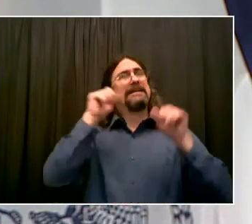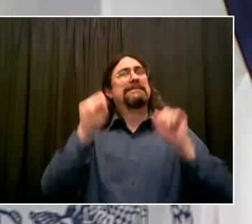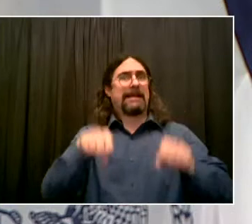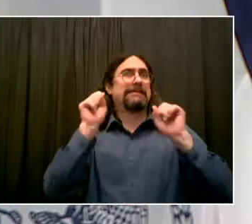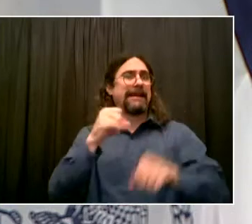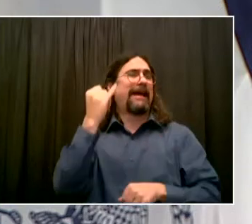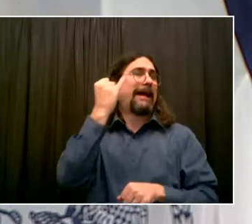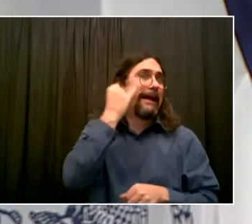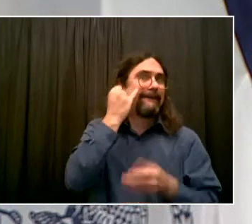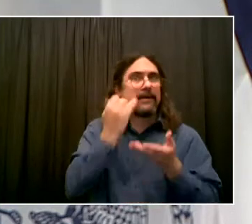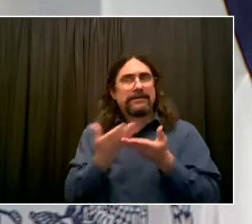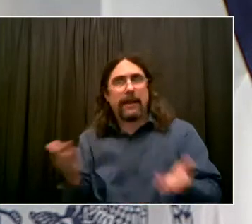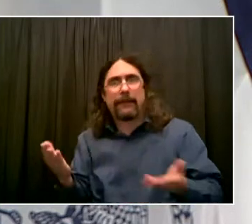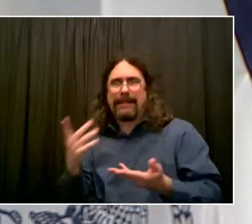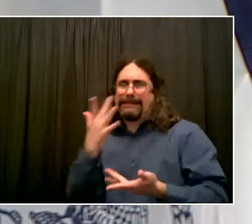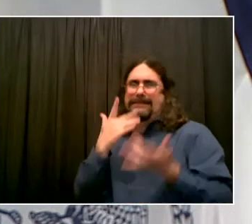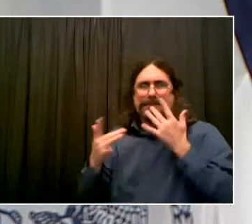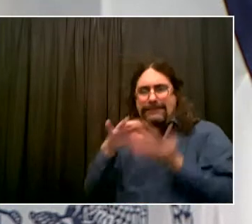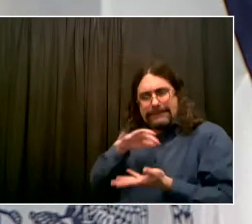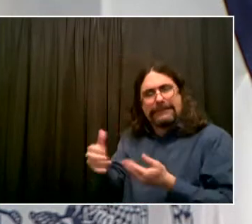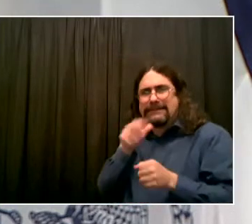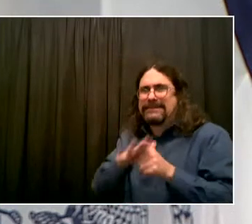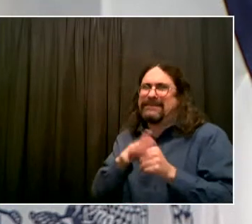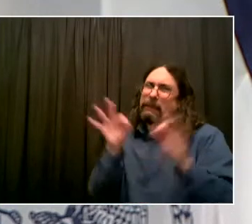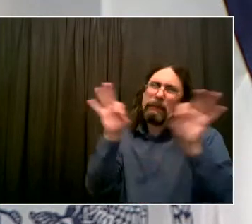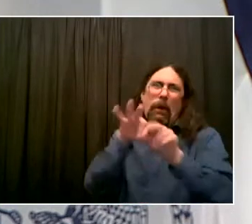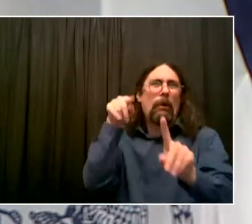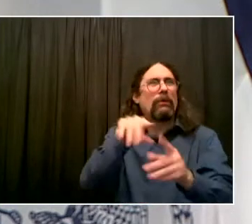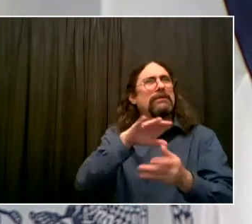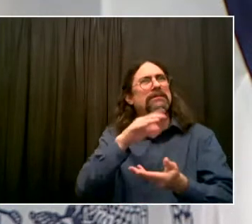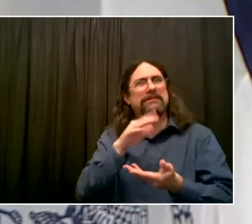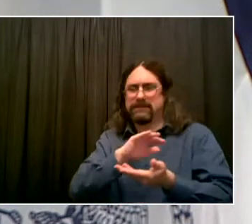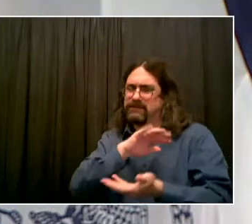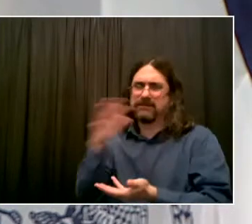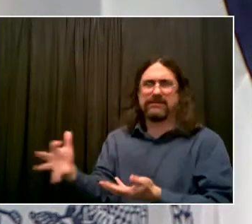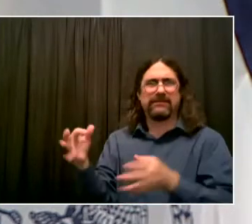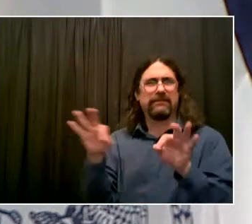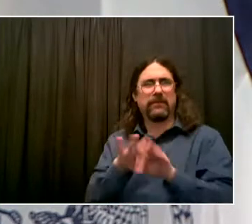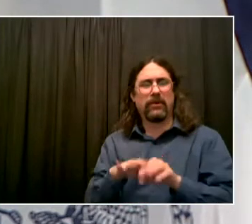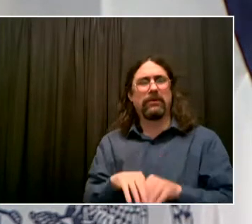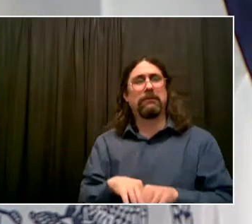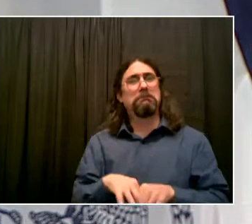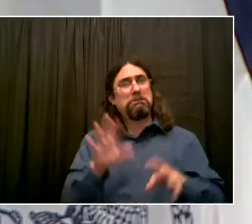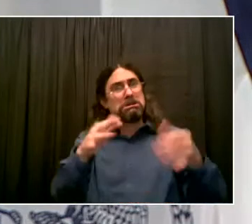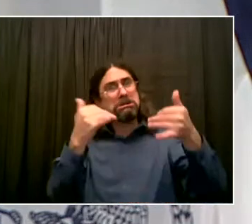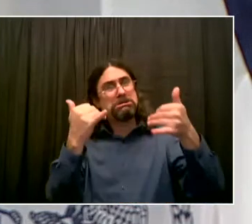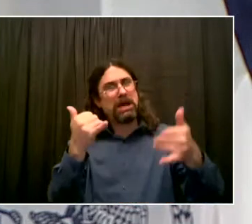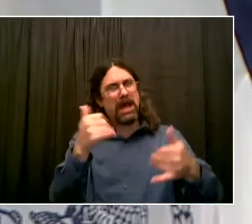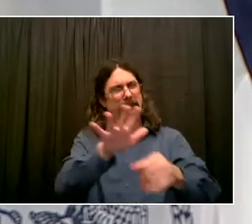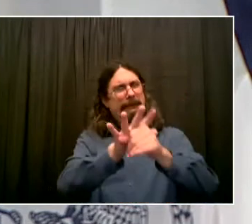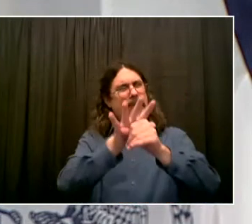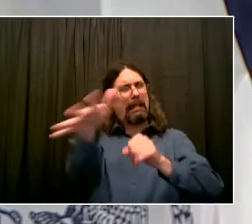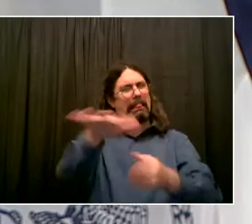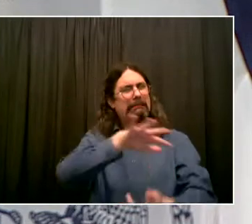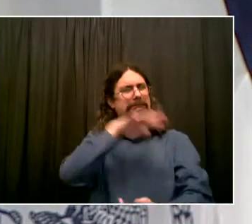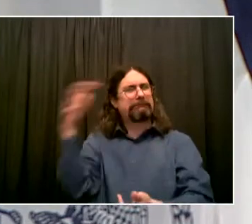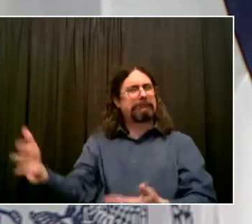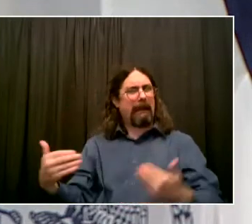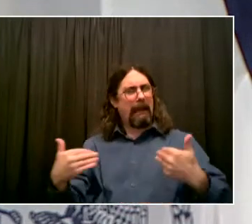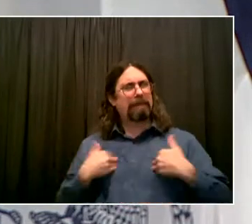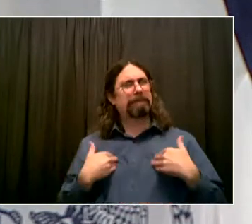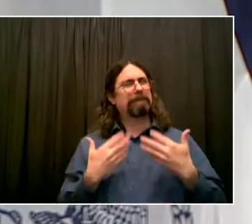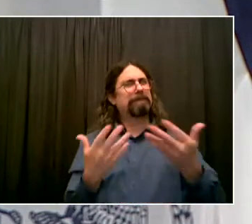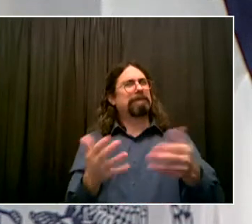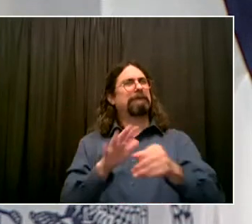the demand dropped faster than you anticipated, or what it might be that has led to such a slowing at this